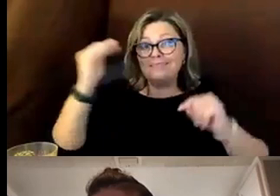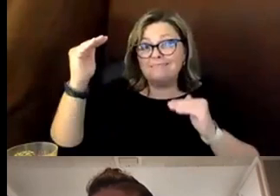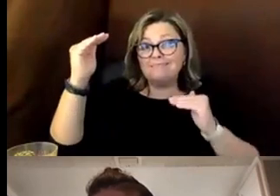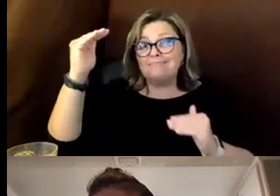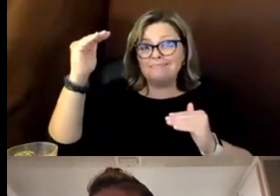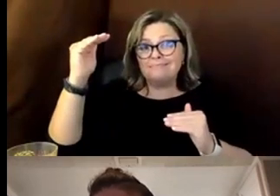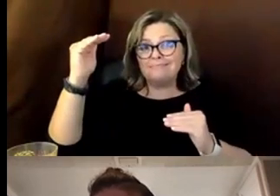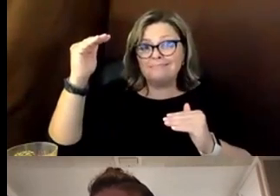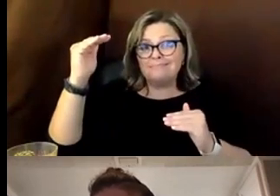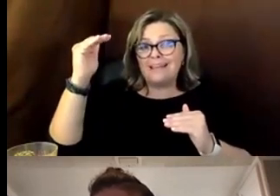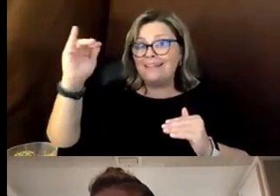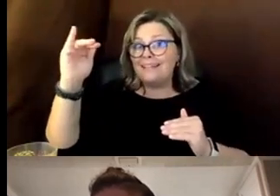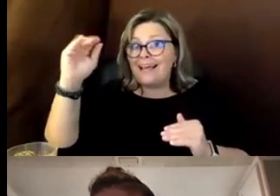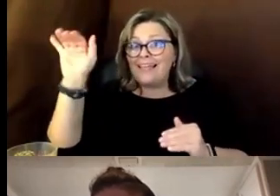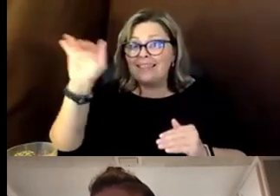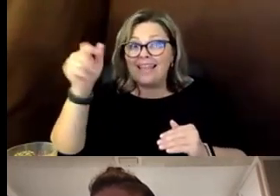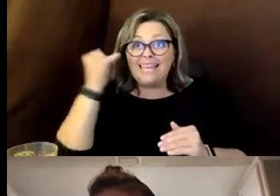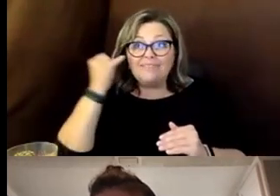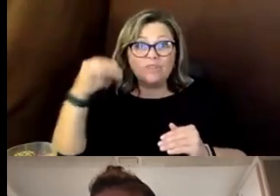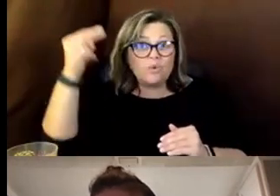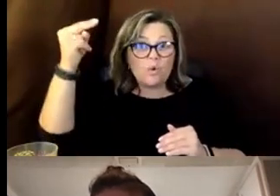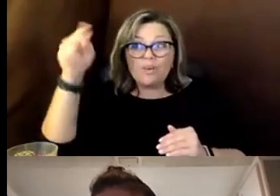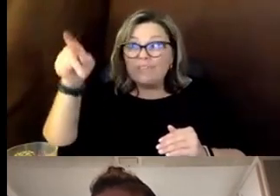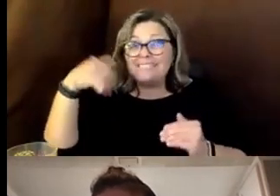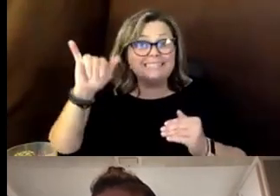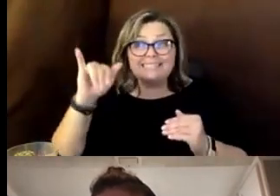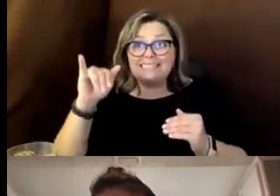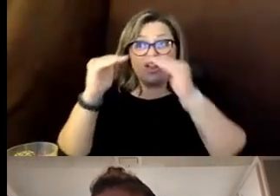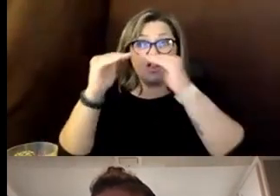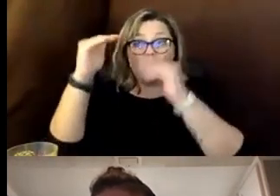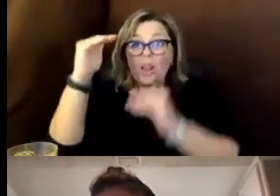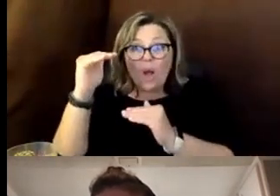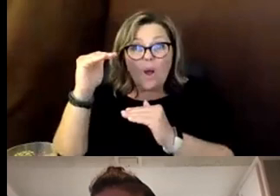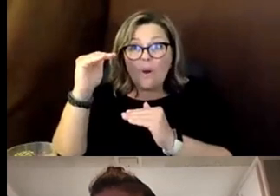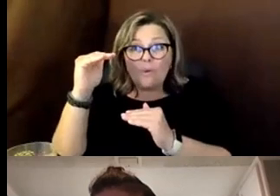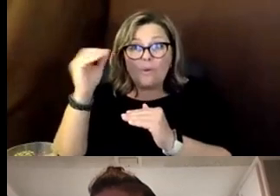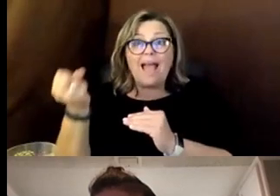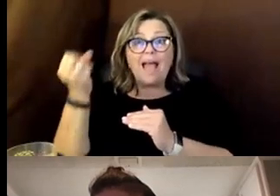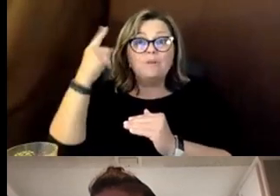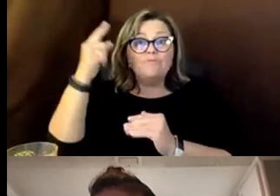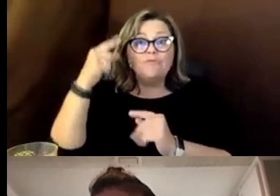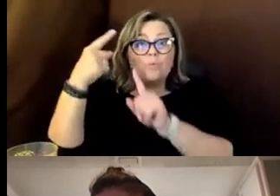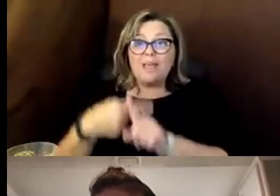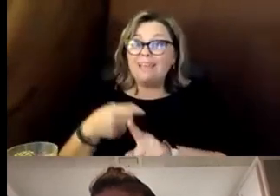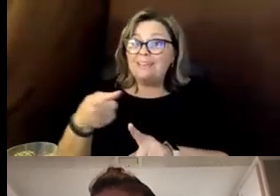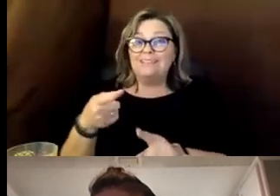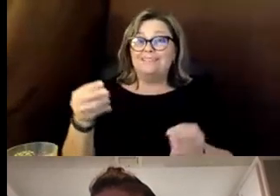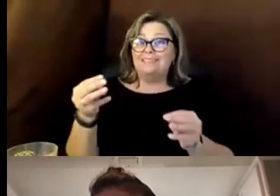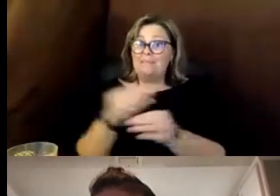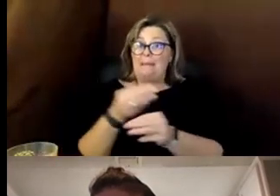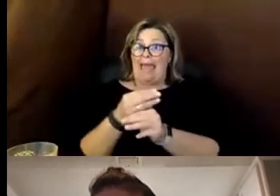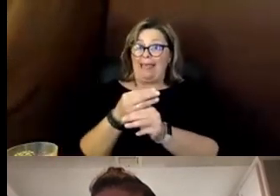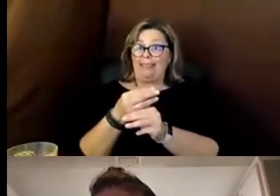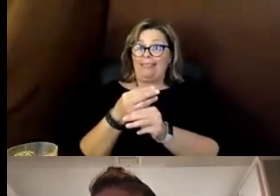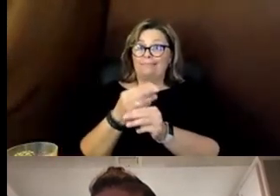affordable part of California, like up in the North State. It just is, like the math just doesn't work. And we've had